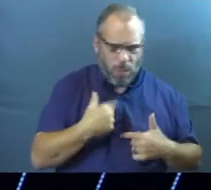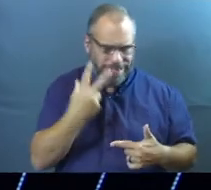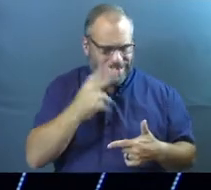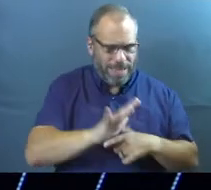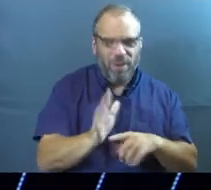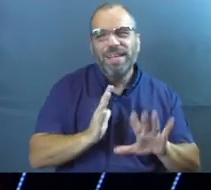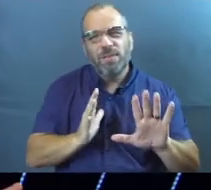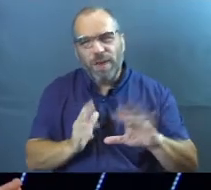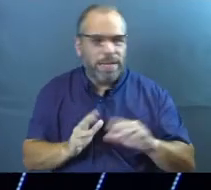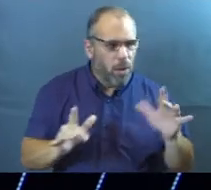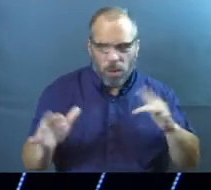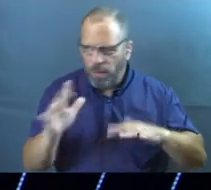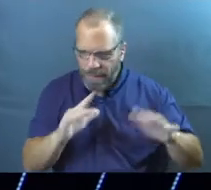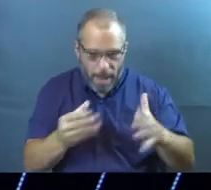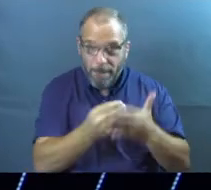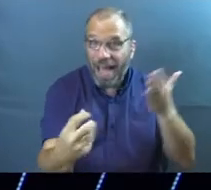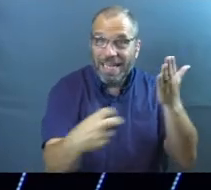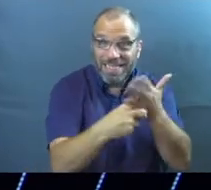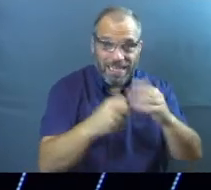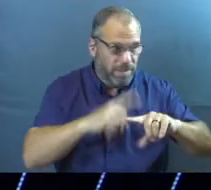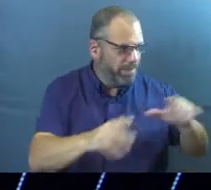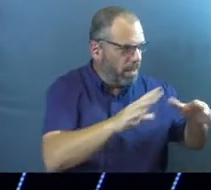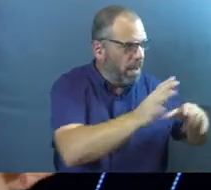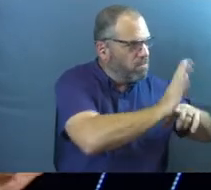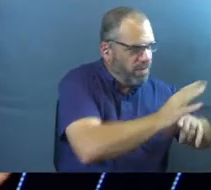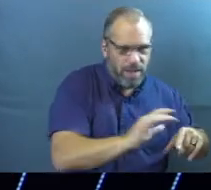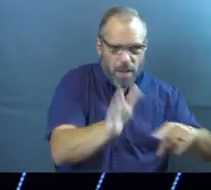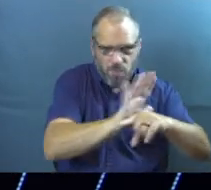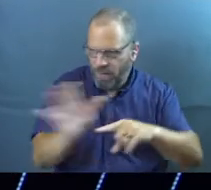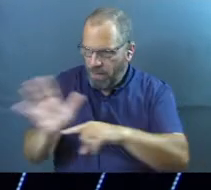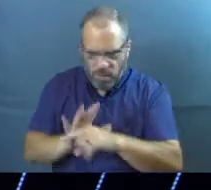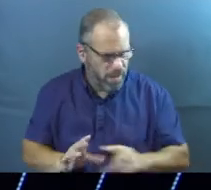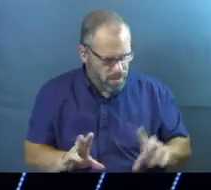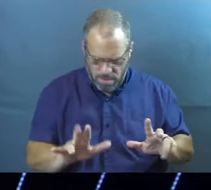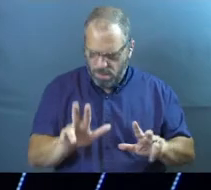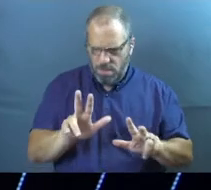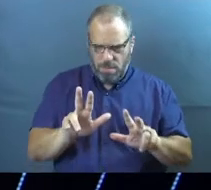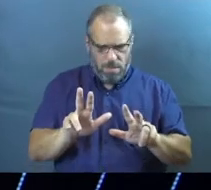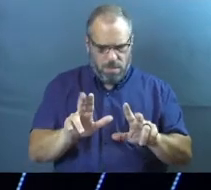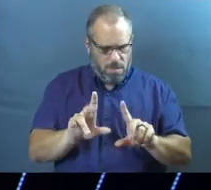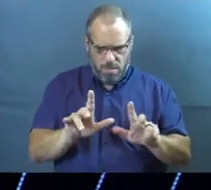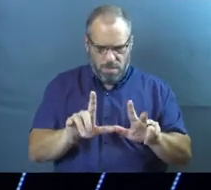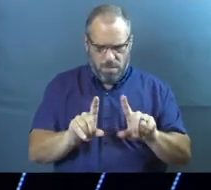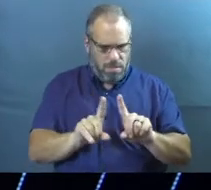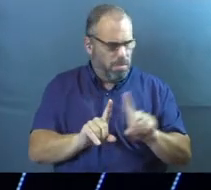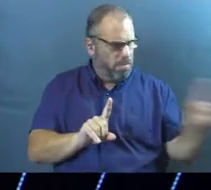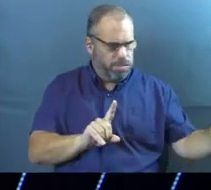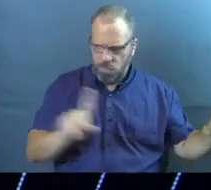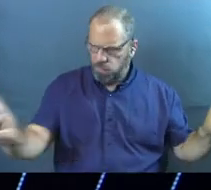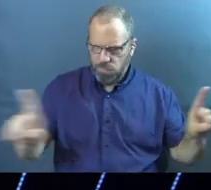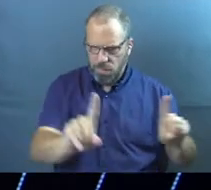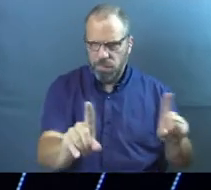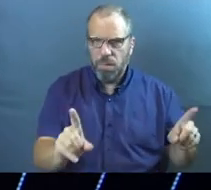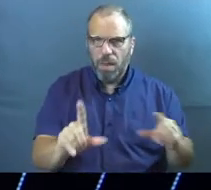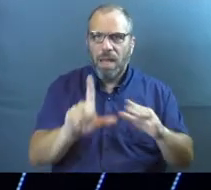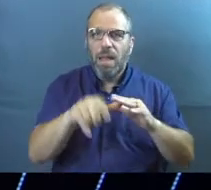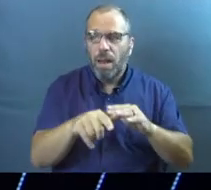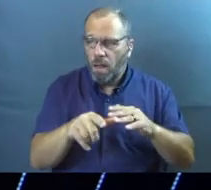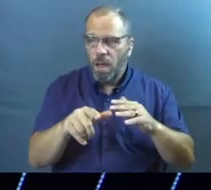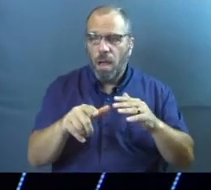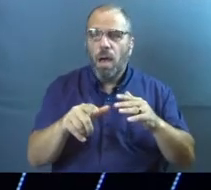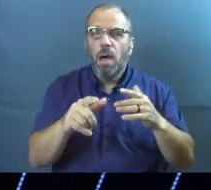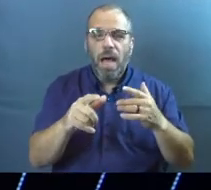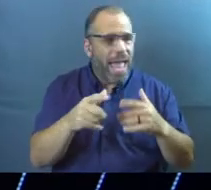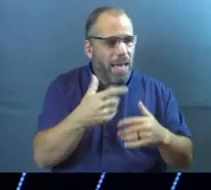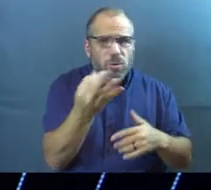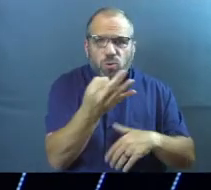And that's okay. And they all buy tickets to different movies and go into different theaters all alone. And later on, what'd